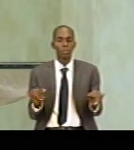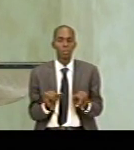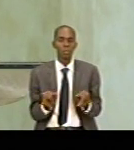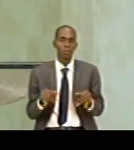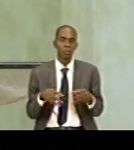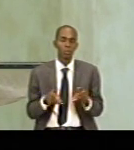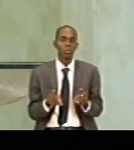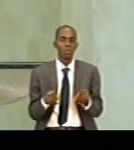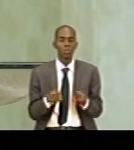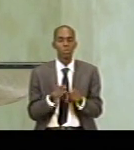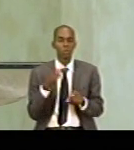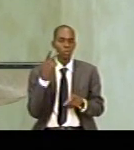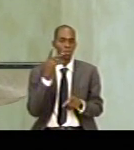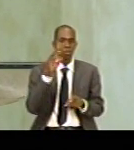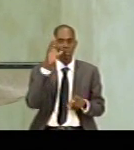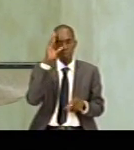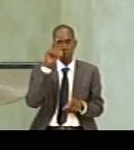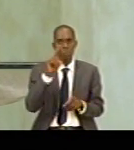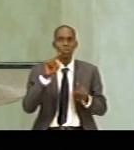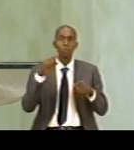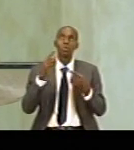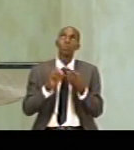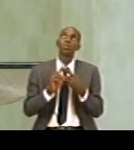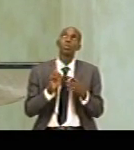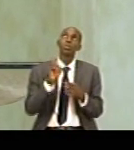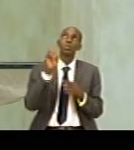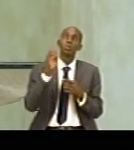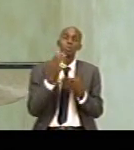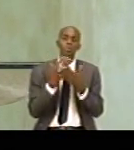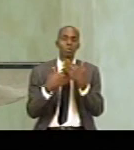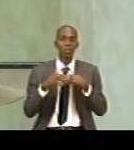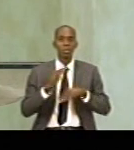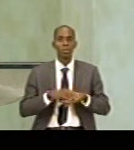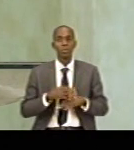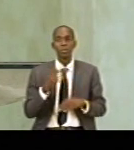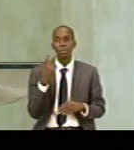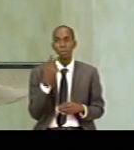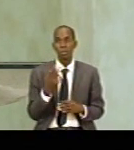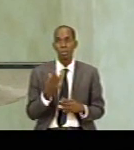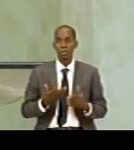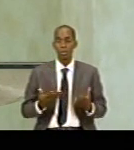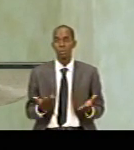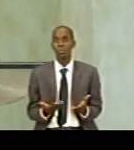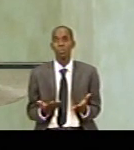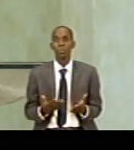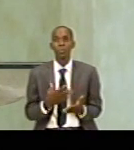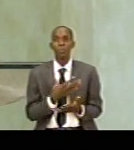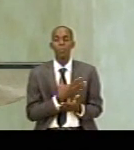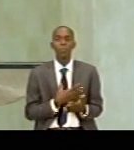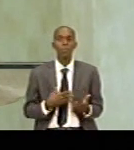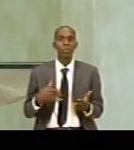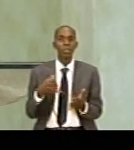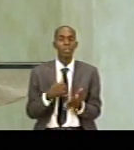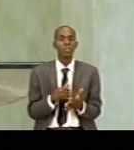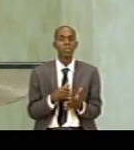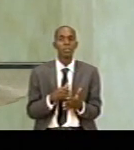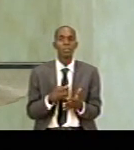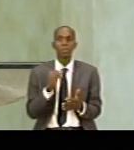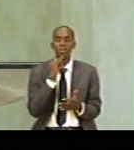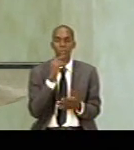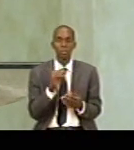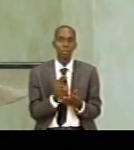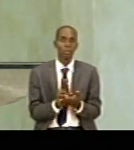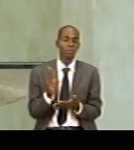go into heaven. The rapture was a mystery to the Old Testament prophets and saints, and it will mark the end of